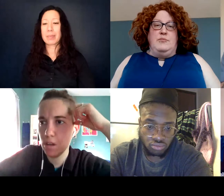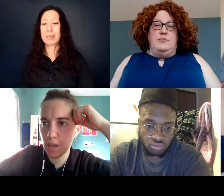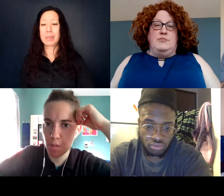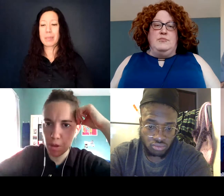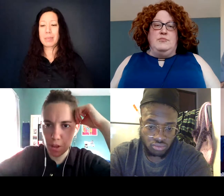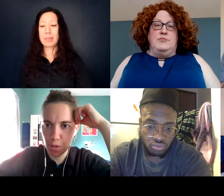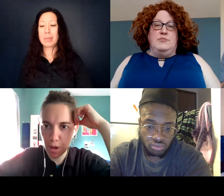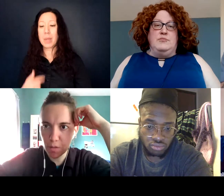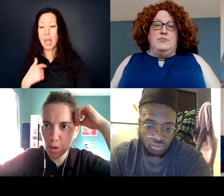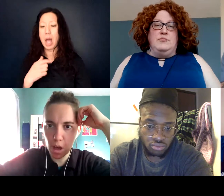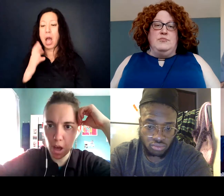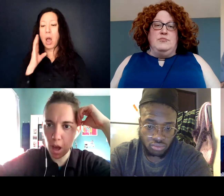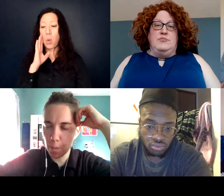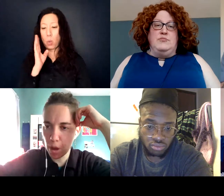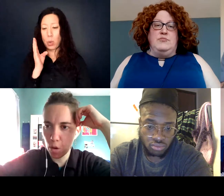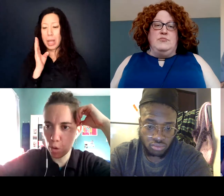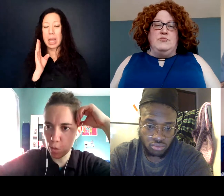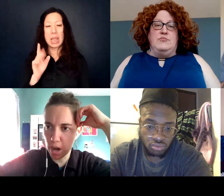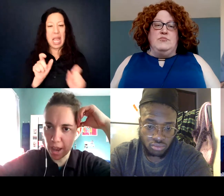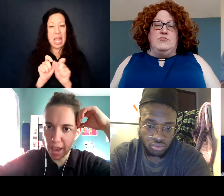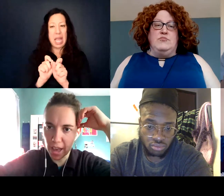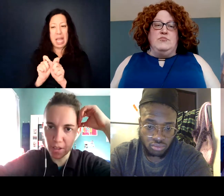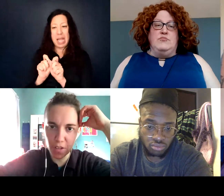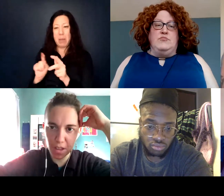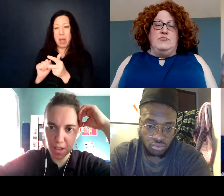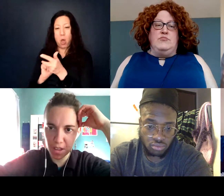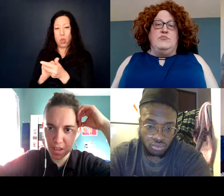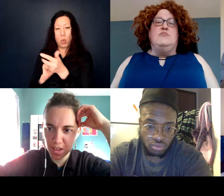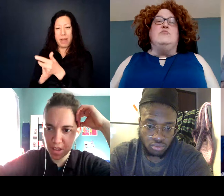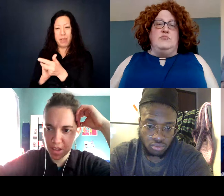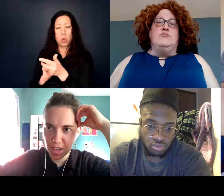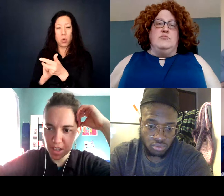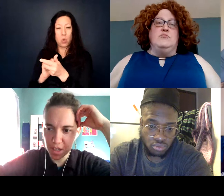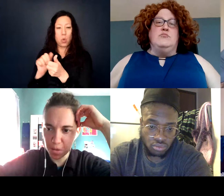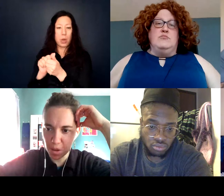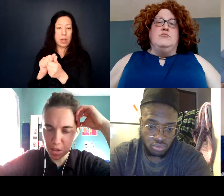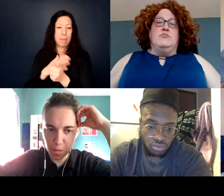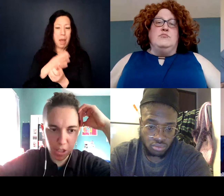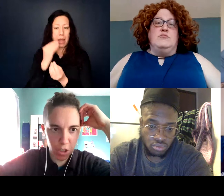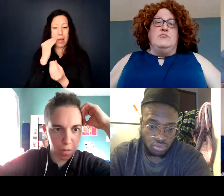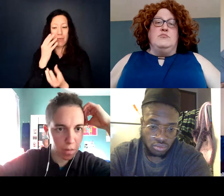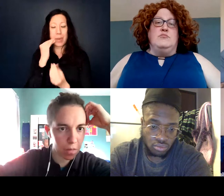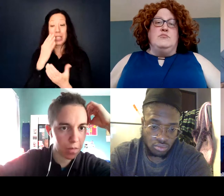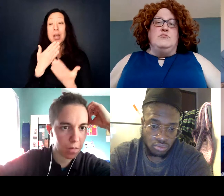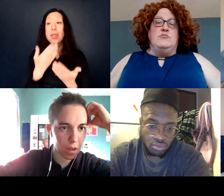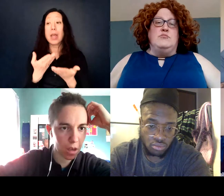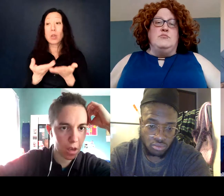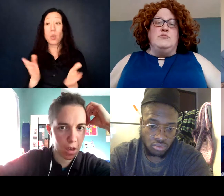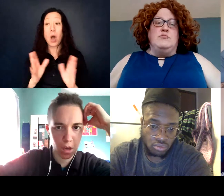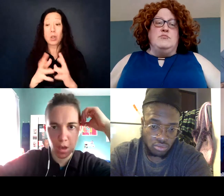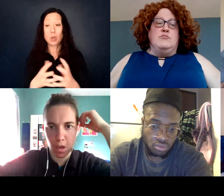I will email the three of you with what I have. Thank you all so much.